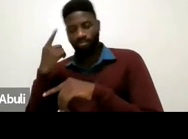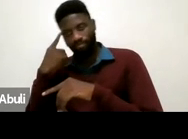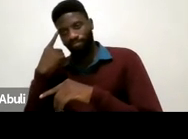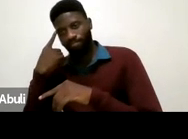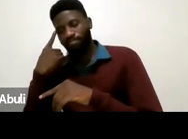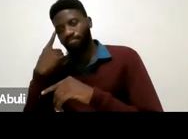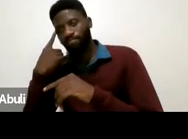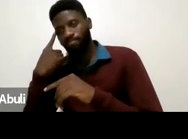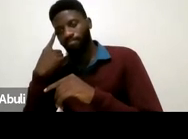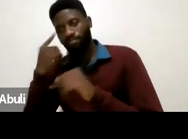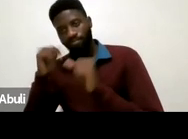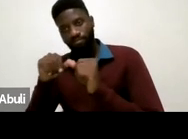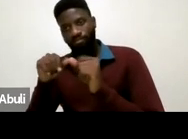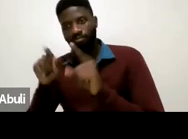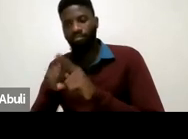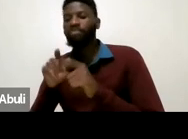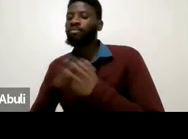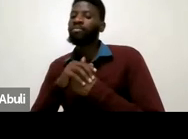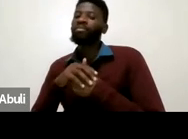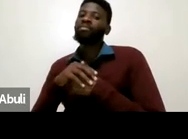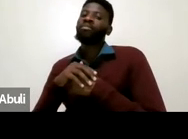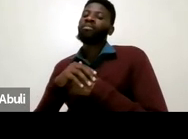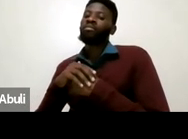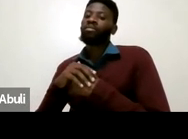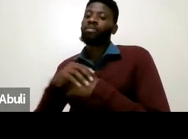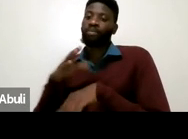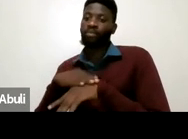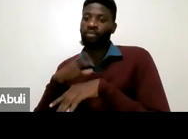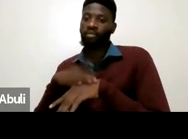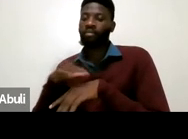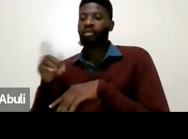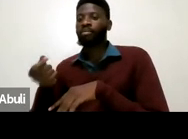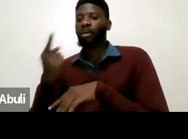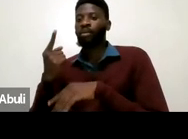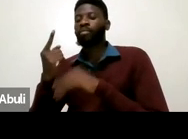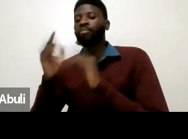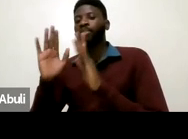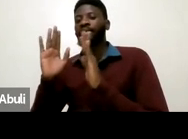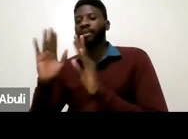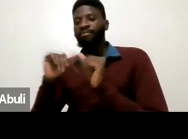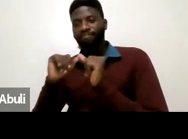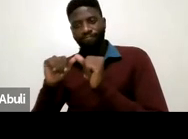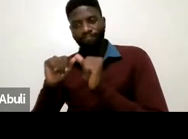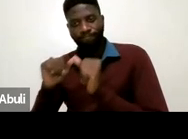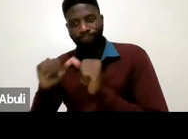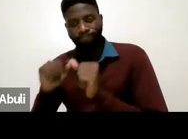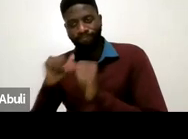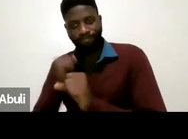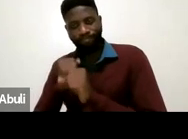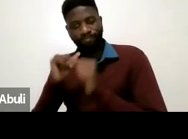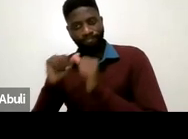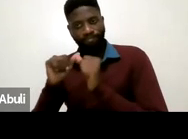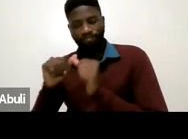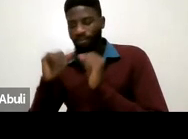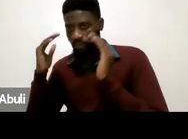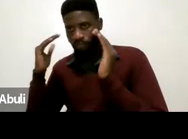Yes, pursuing it. Yeah. Good. You have also brought a very important aspect of persistence, persistently